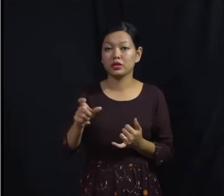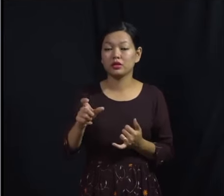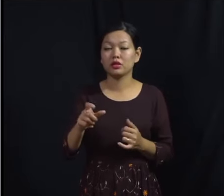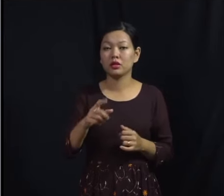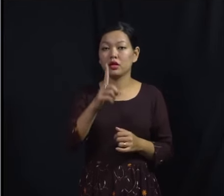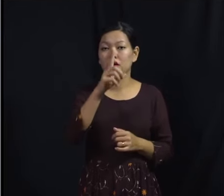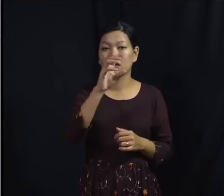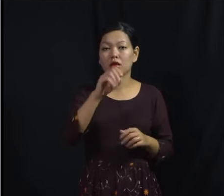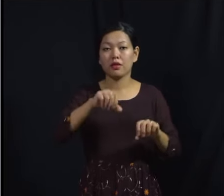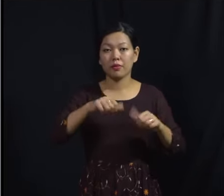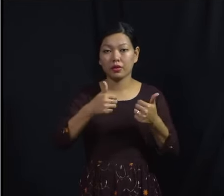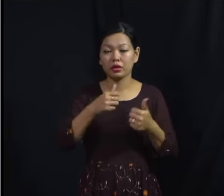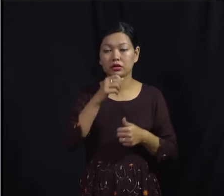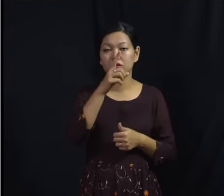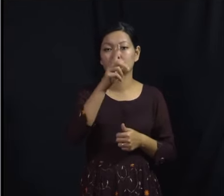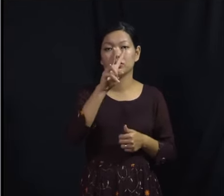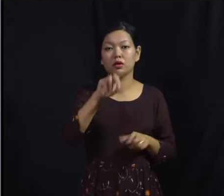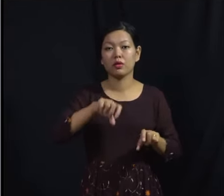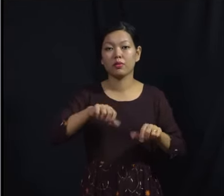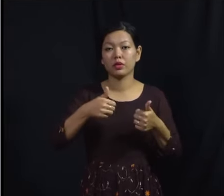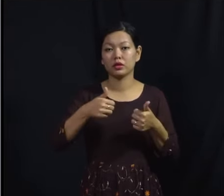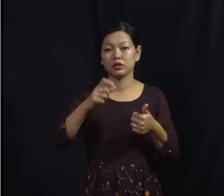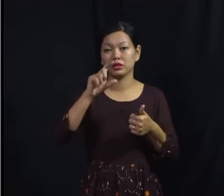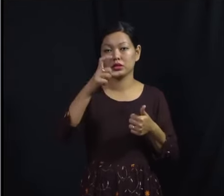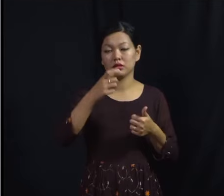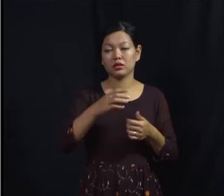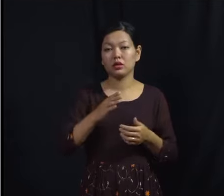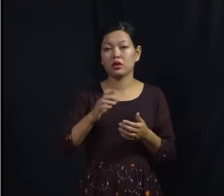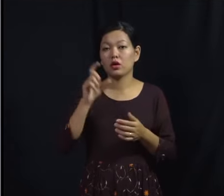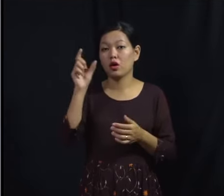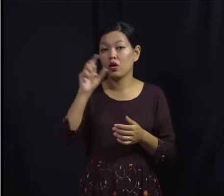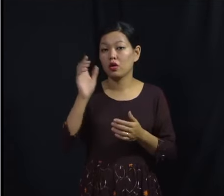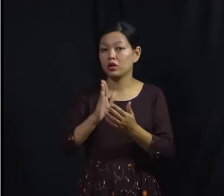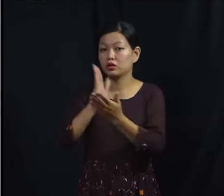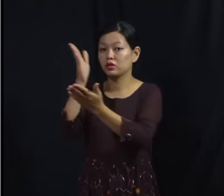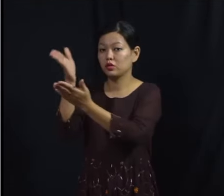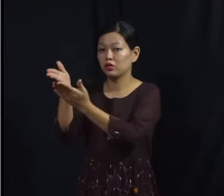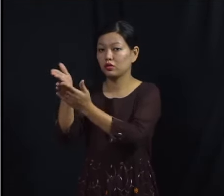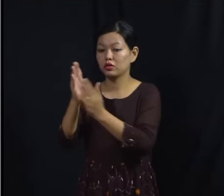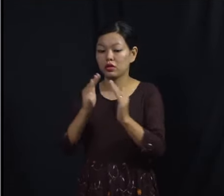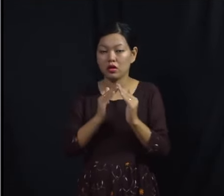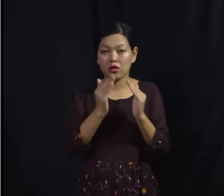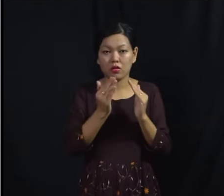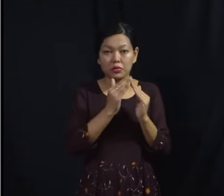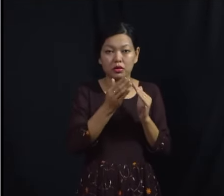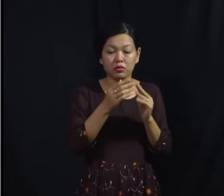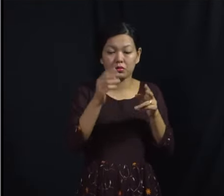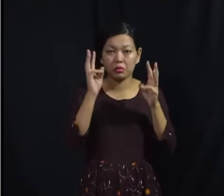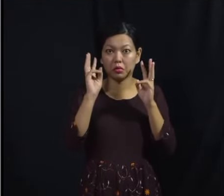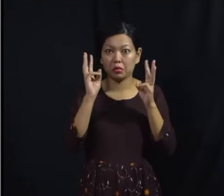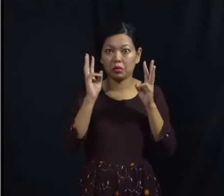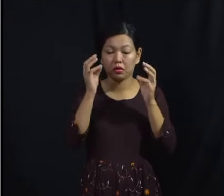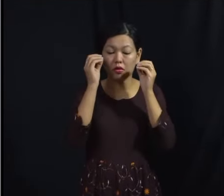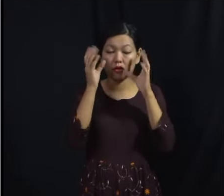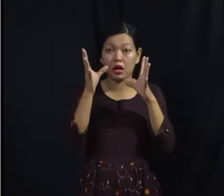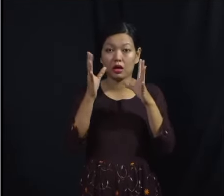why they are still investing on her education. So remember, we are taking a look at it through the views and opinions, or in other words,